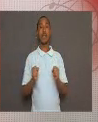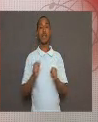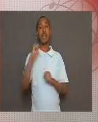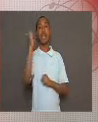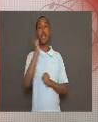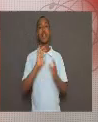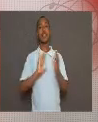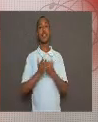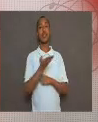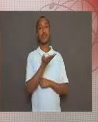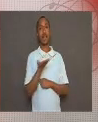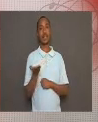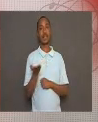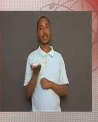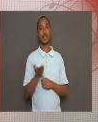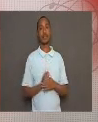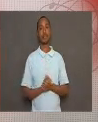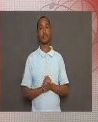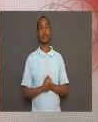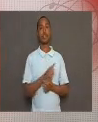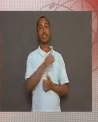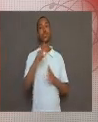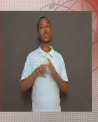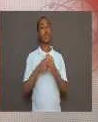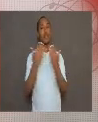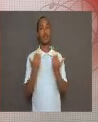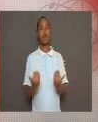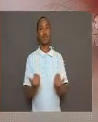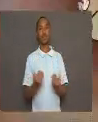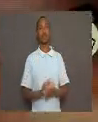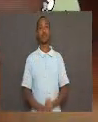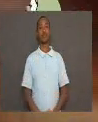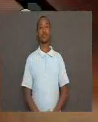any state of matter. You may begin now.